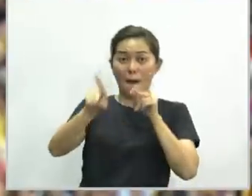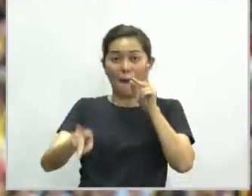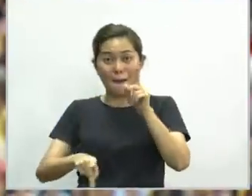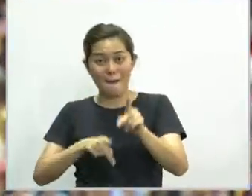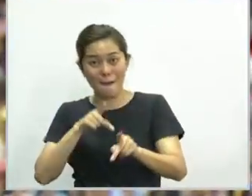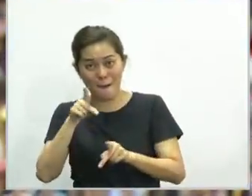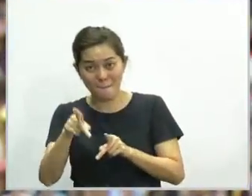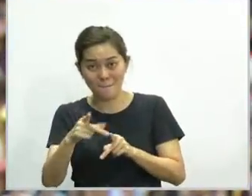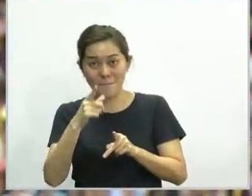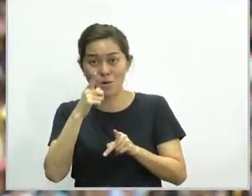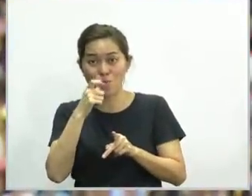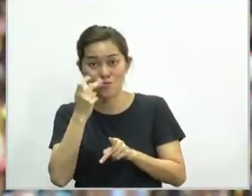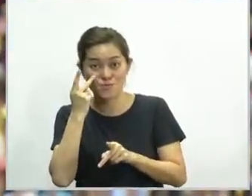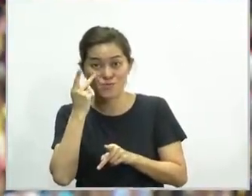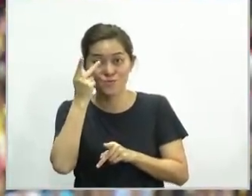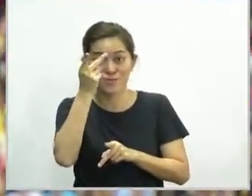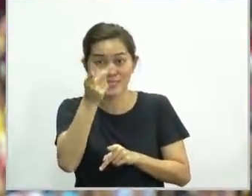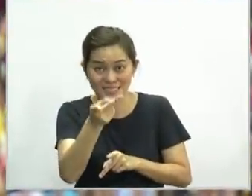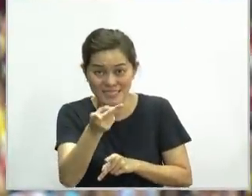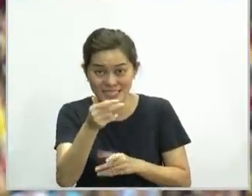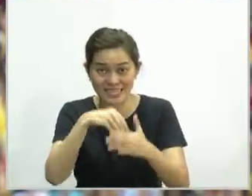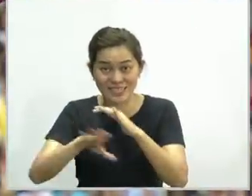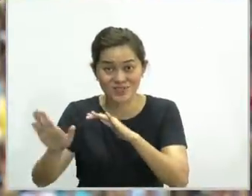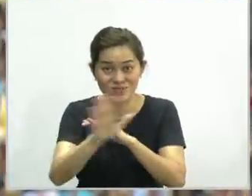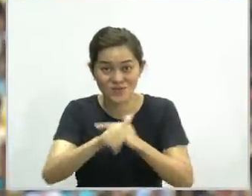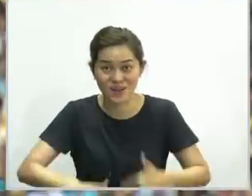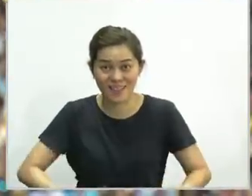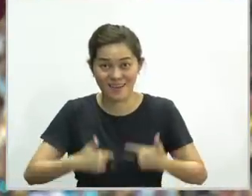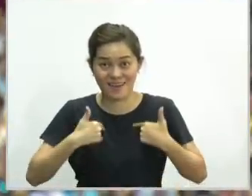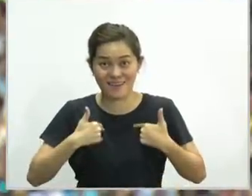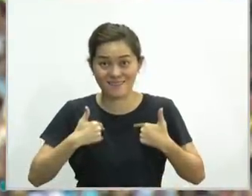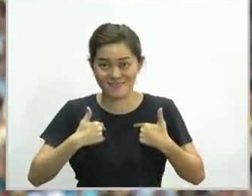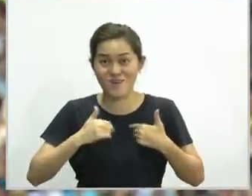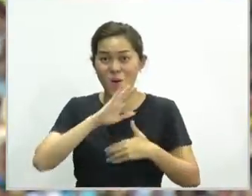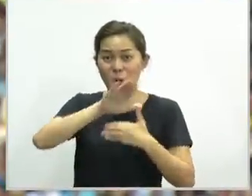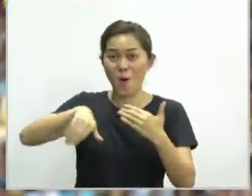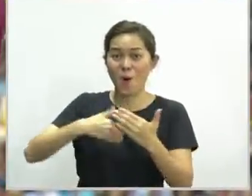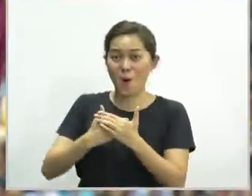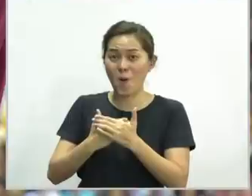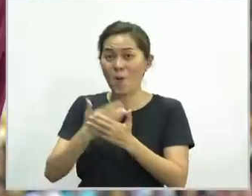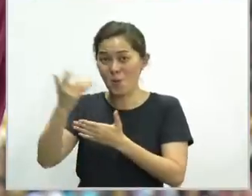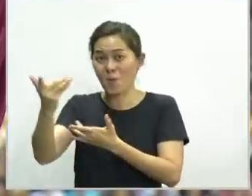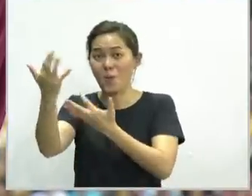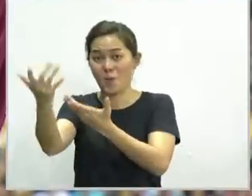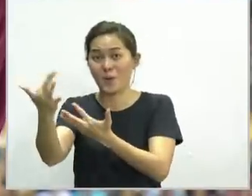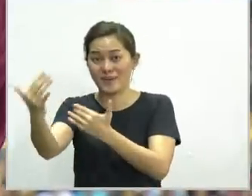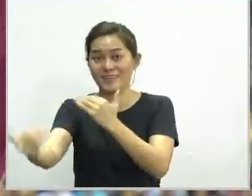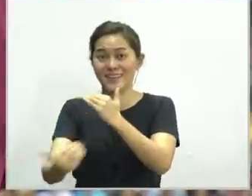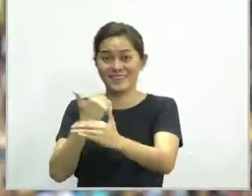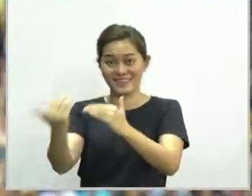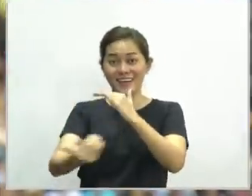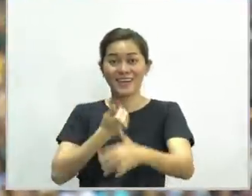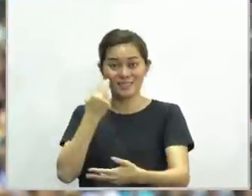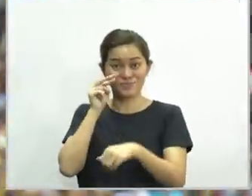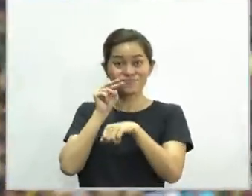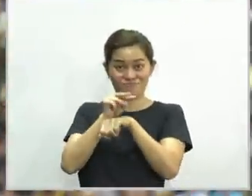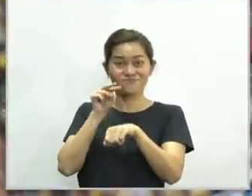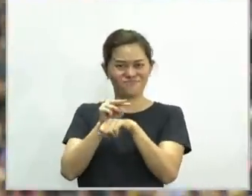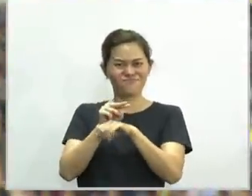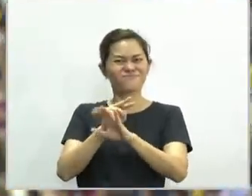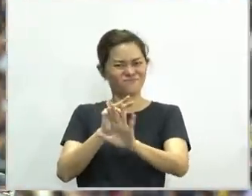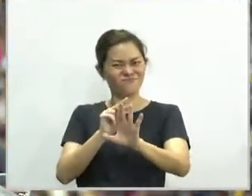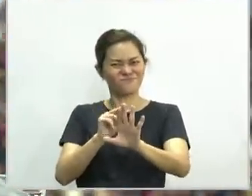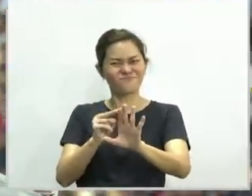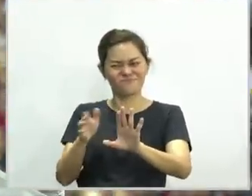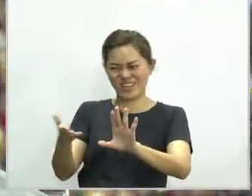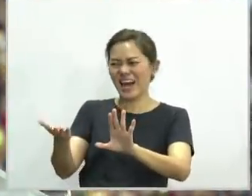were featured in the film of your life are all waiting outside. We're just going to let